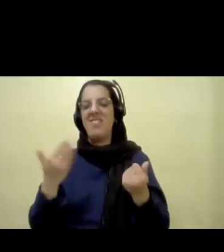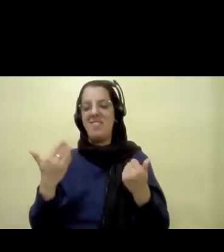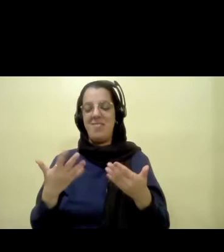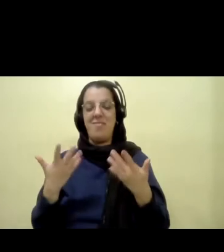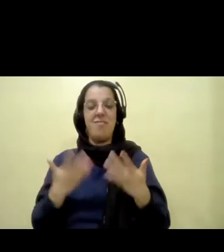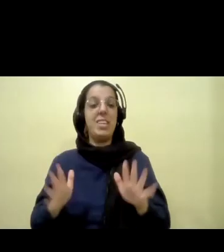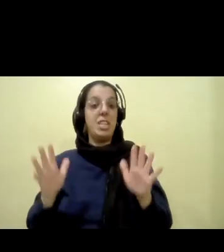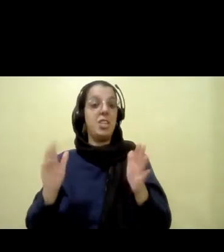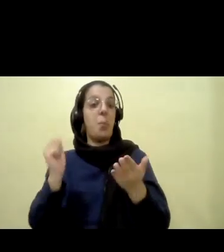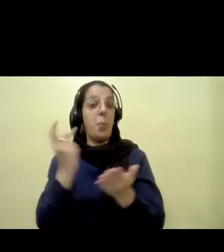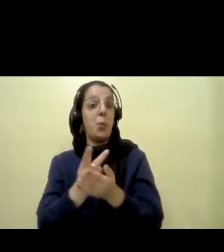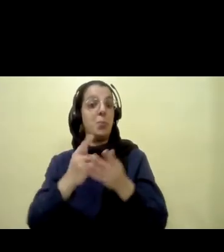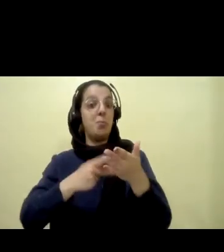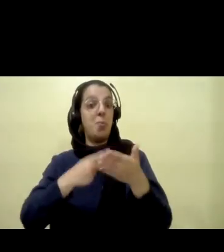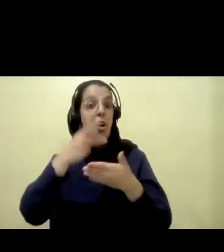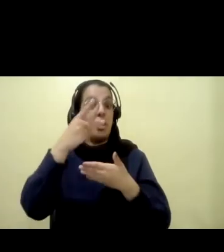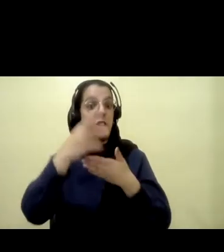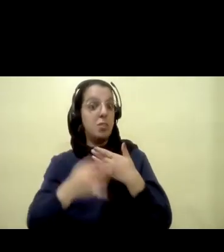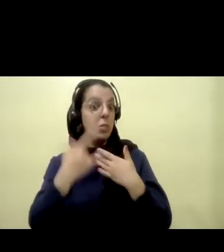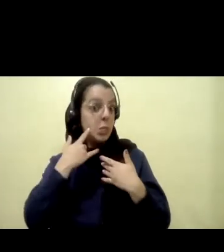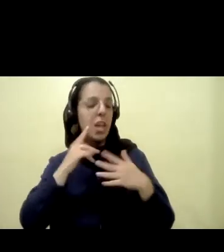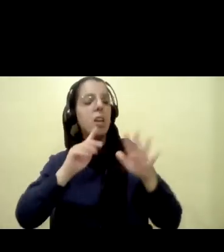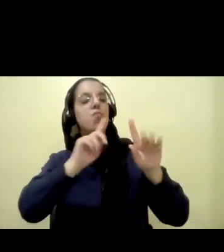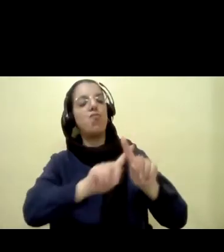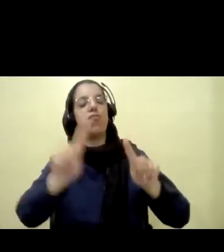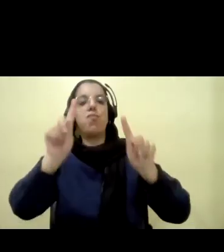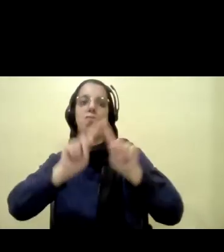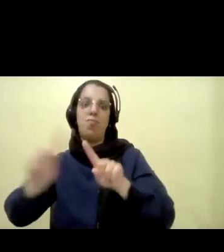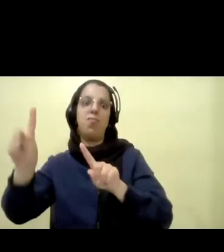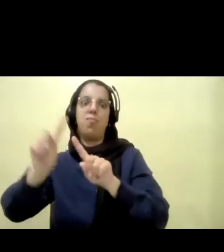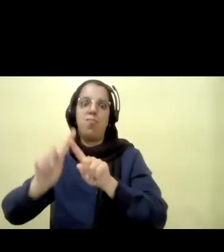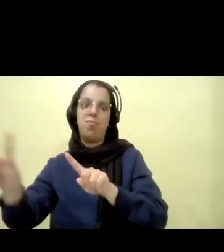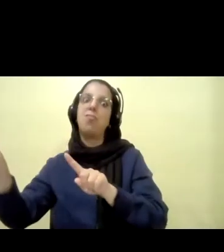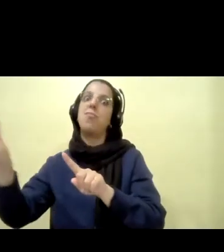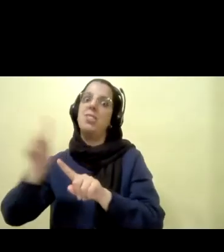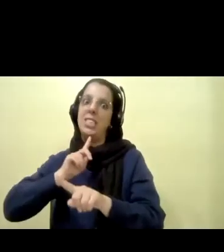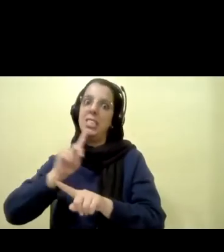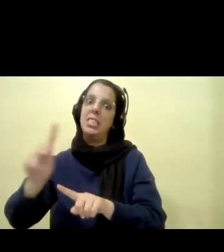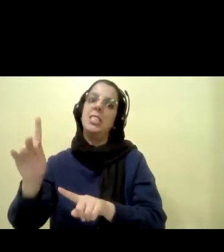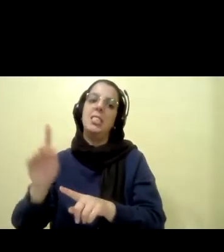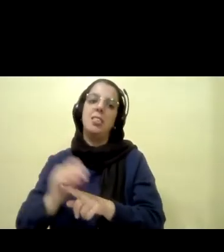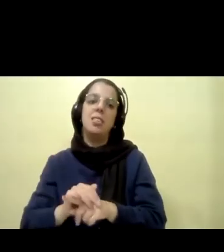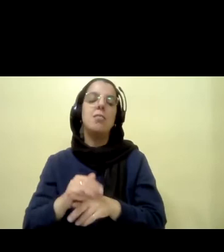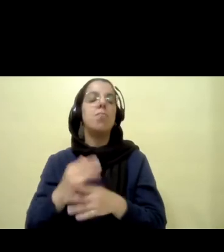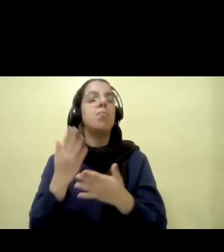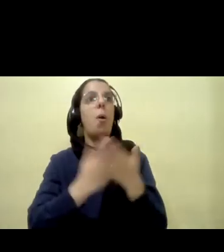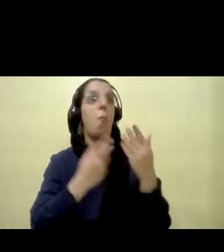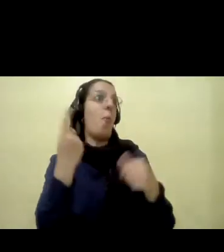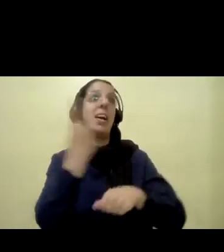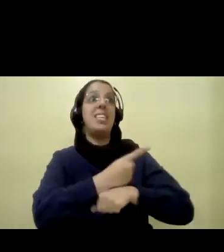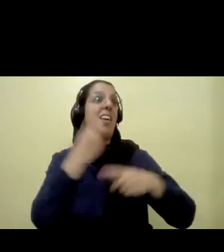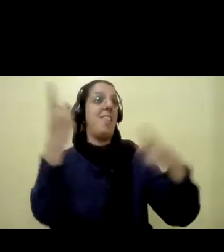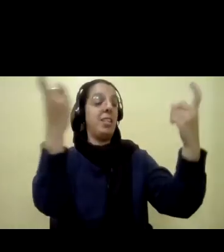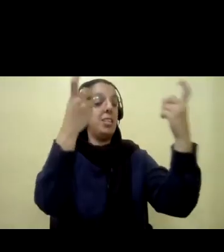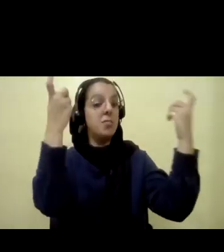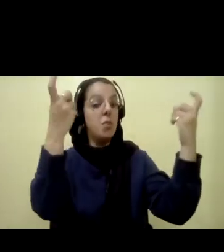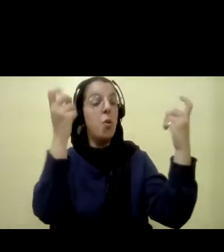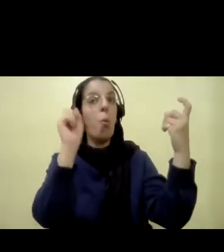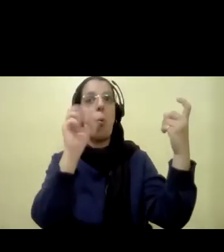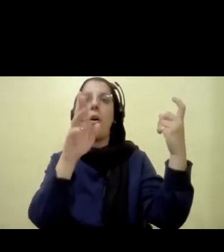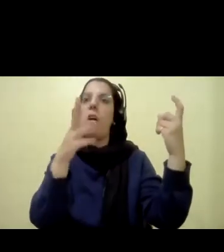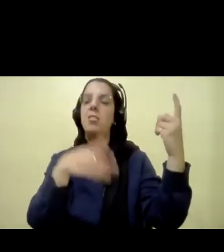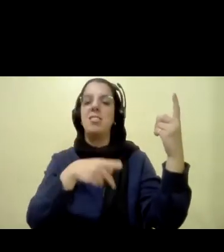so different from one another. There's like a one-day festival, or there's